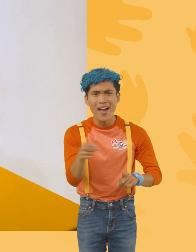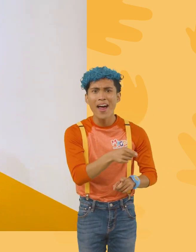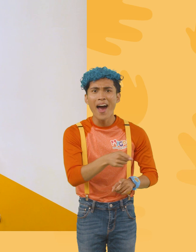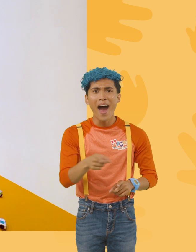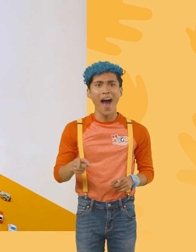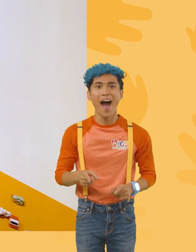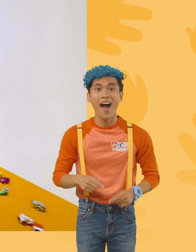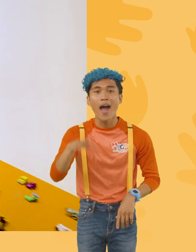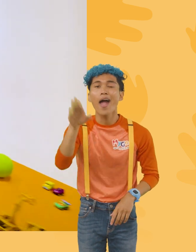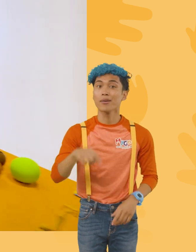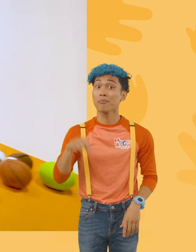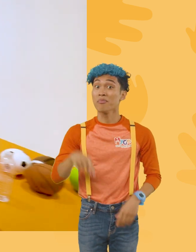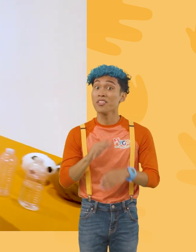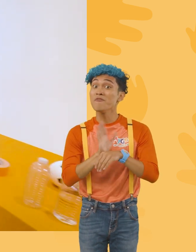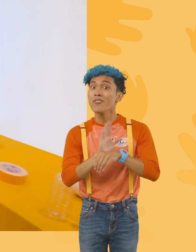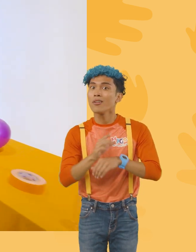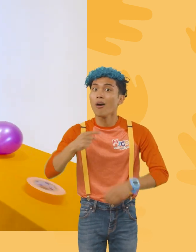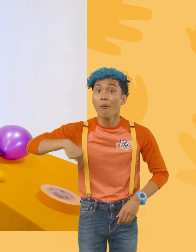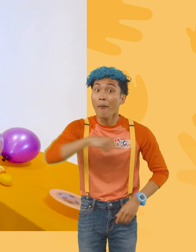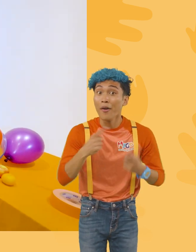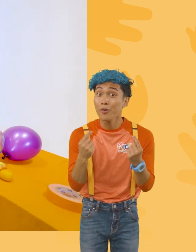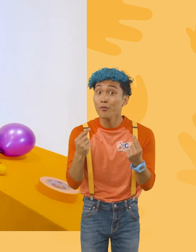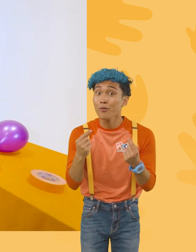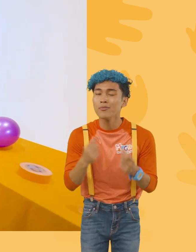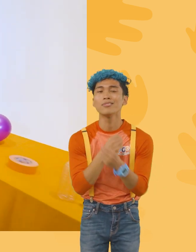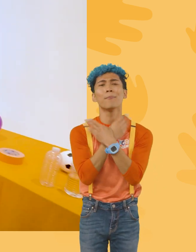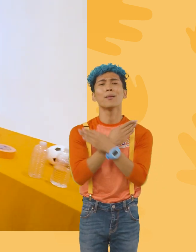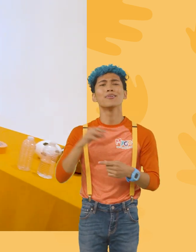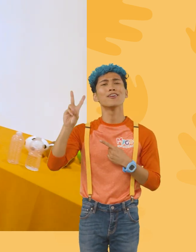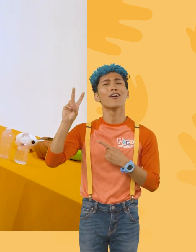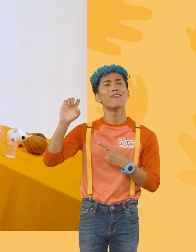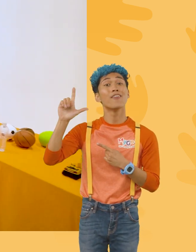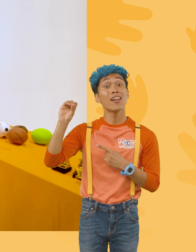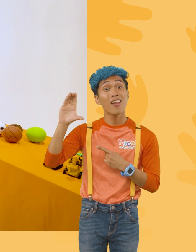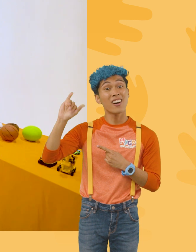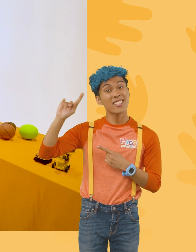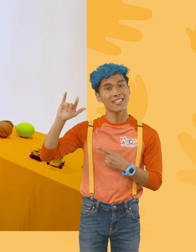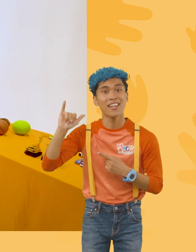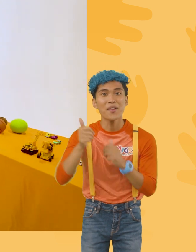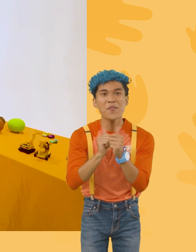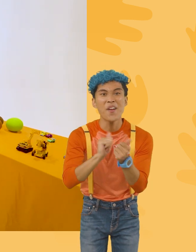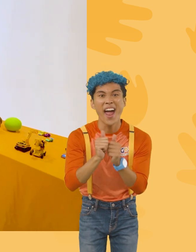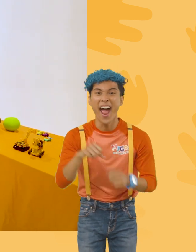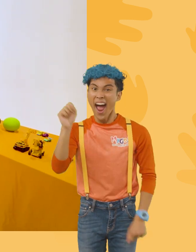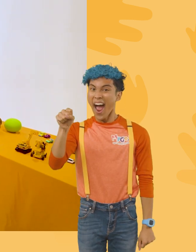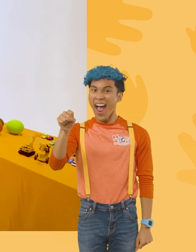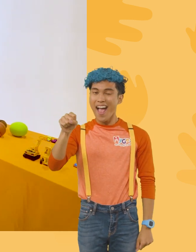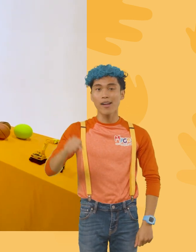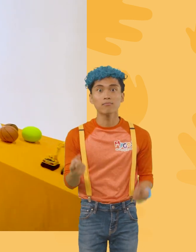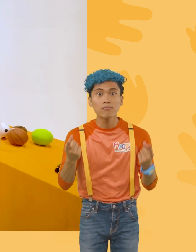things. But hey, in this video, we are going to do the Blippi Velocity